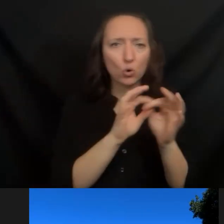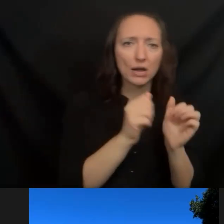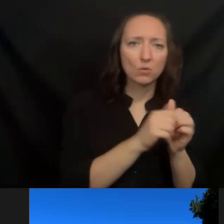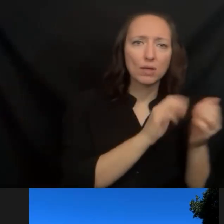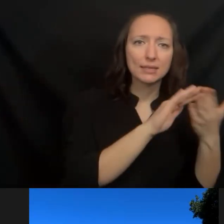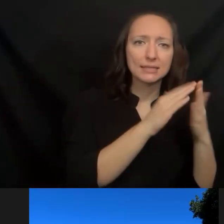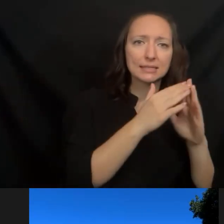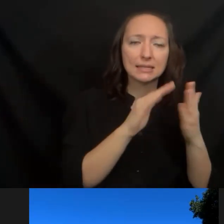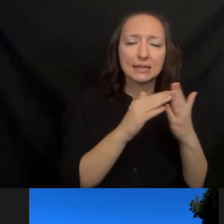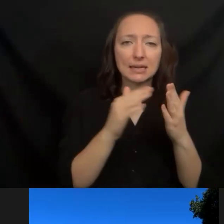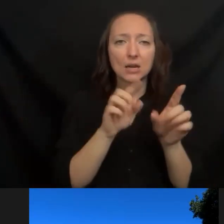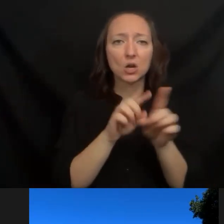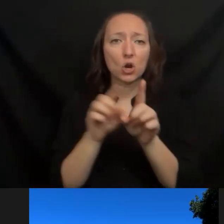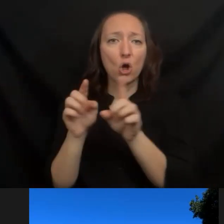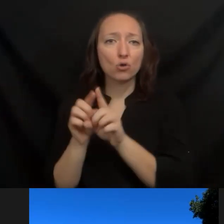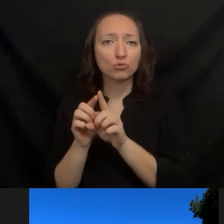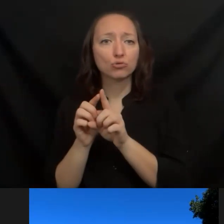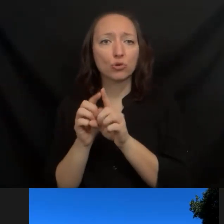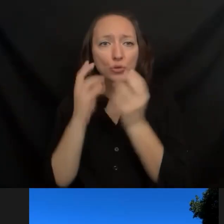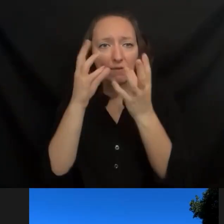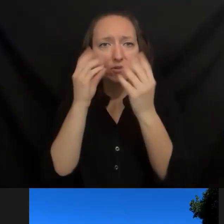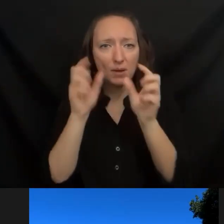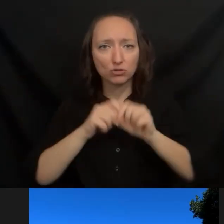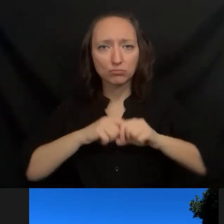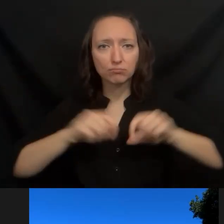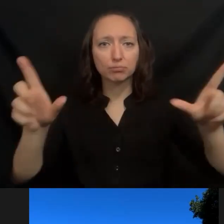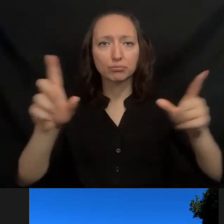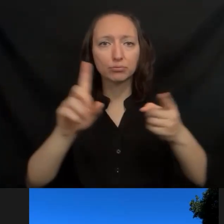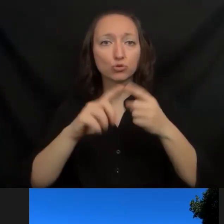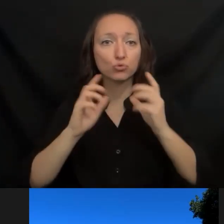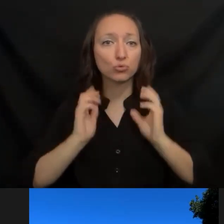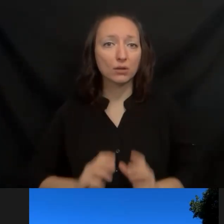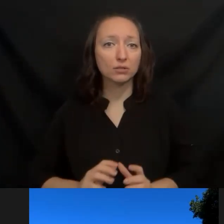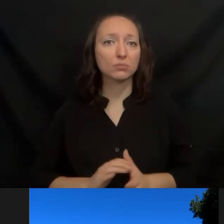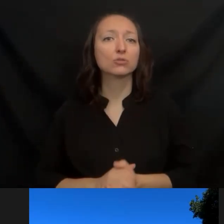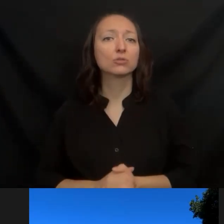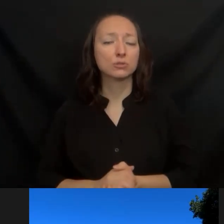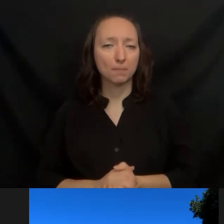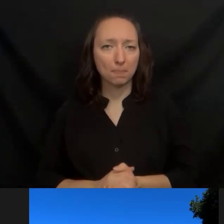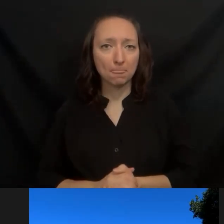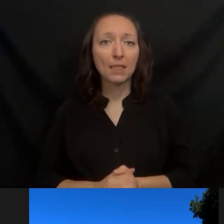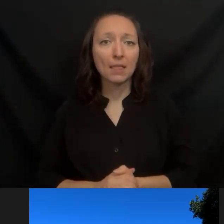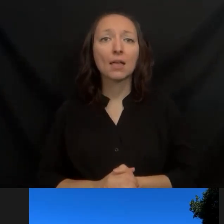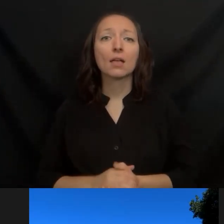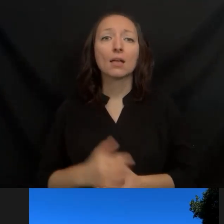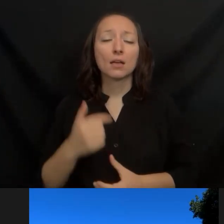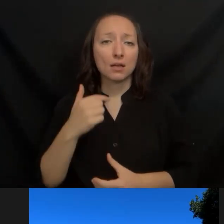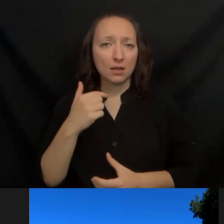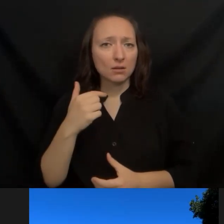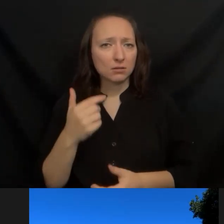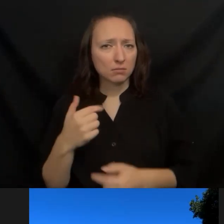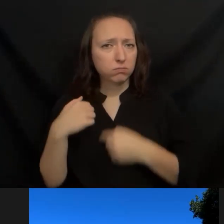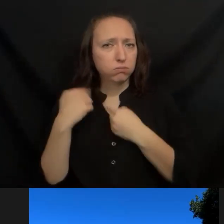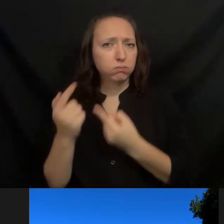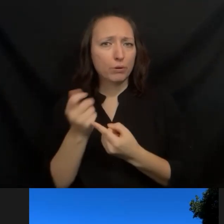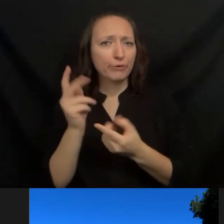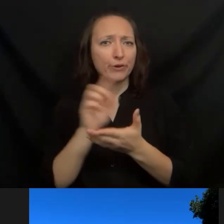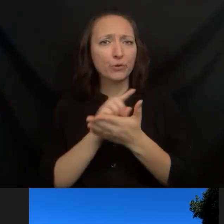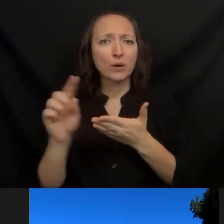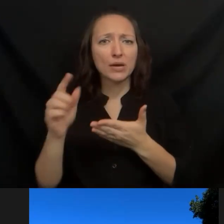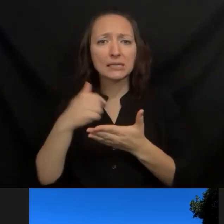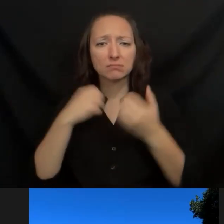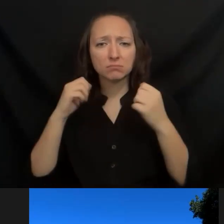get the word out to our customers. I had the opportunity in the last couple of weeks to attend